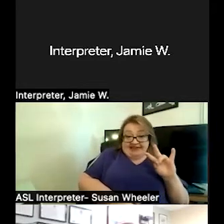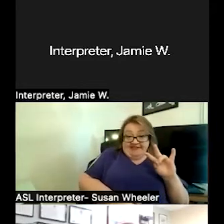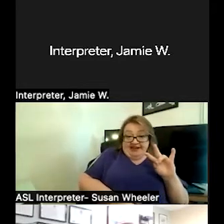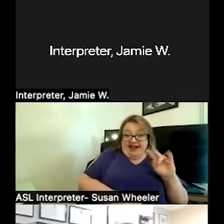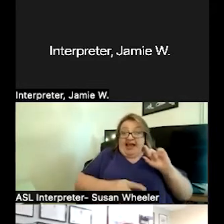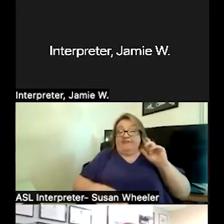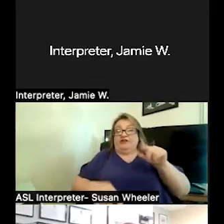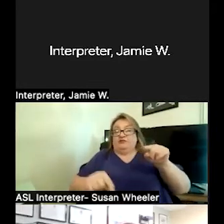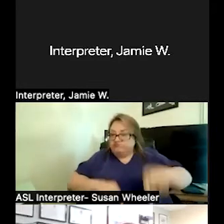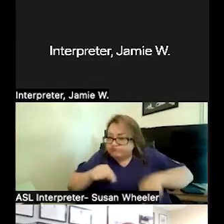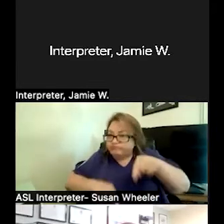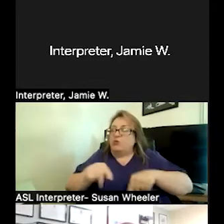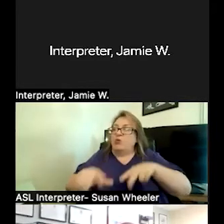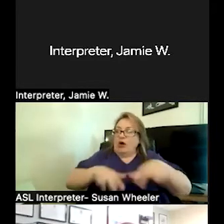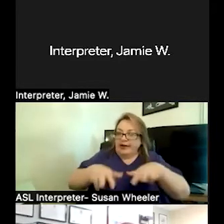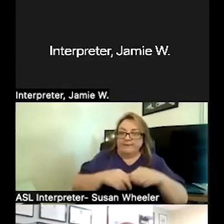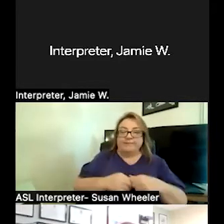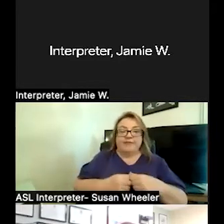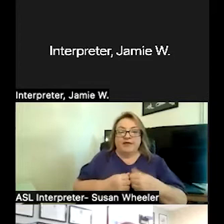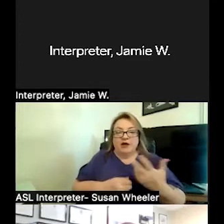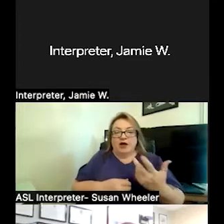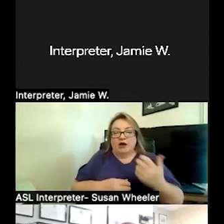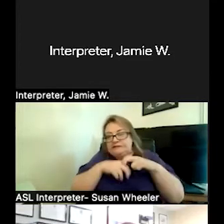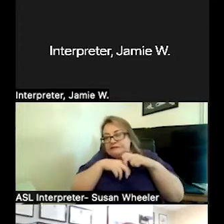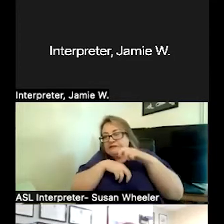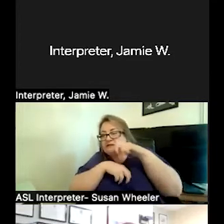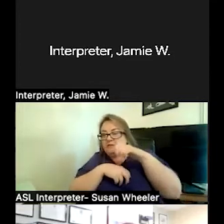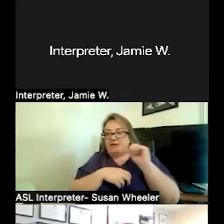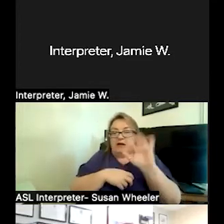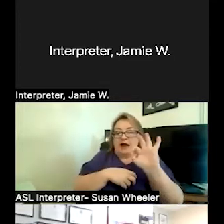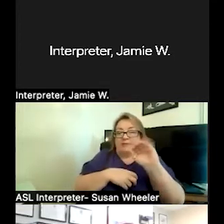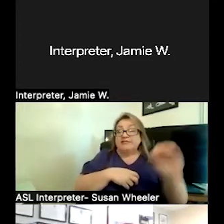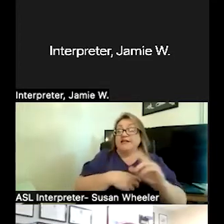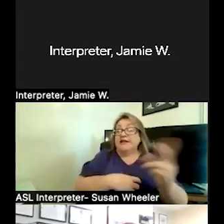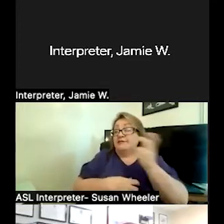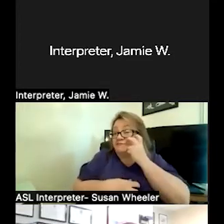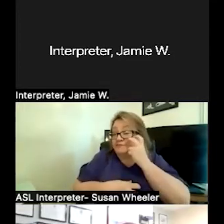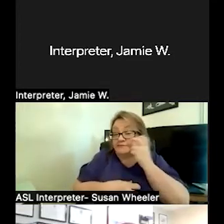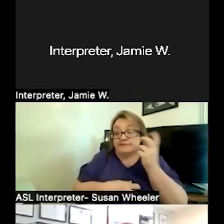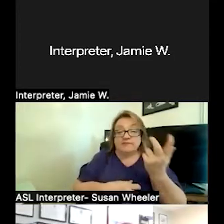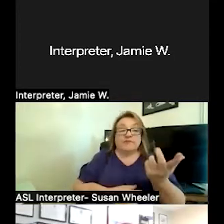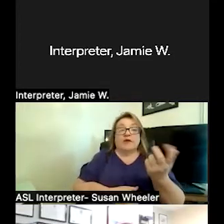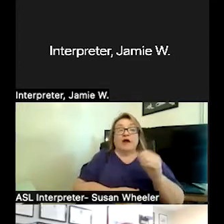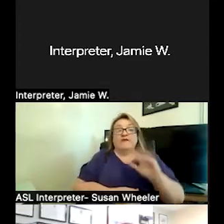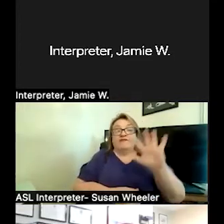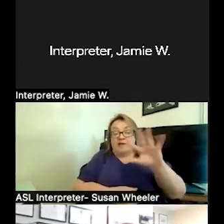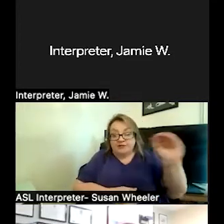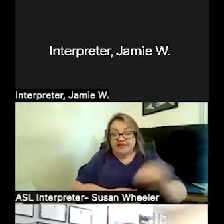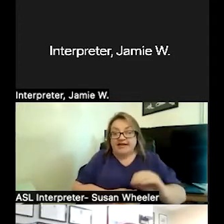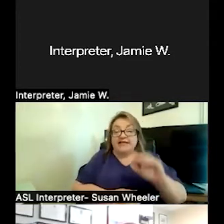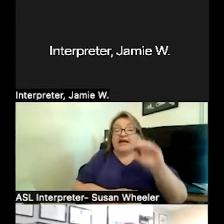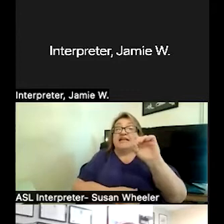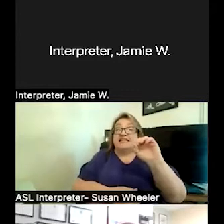difficulty walking or climbing stairs, about 9% blind or vision impaired, 5%